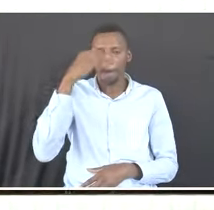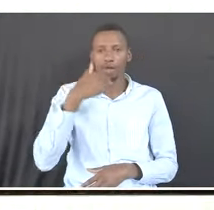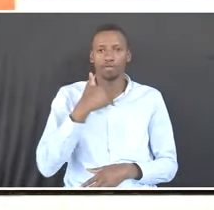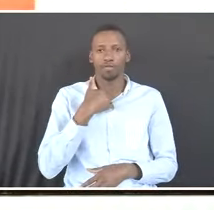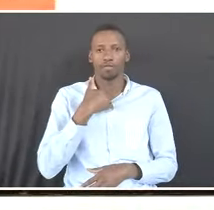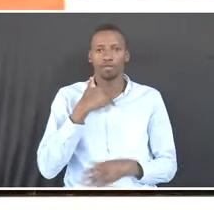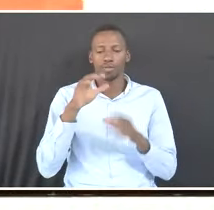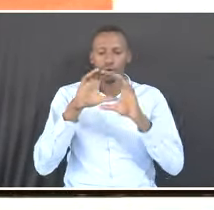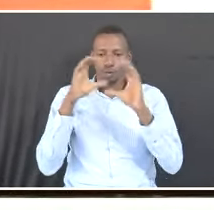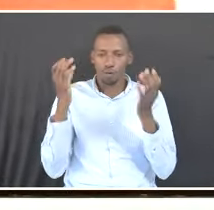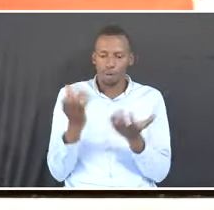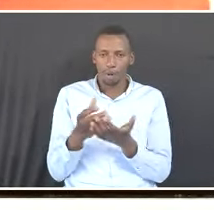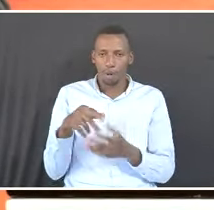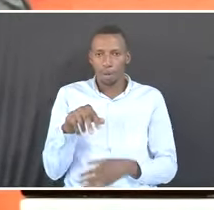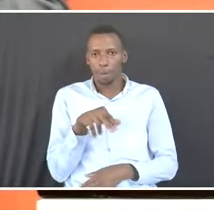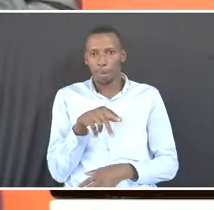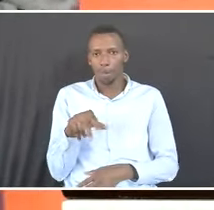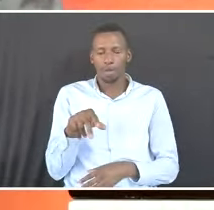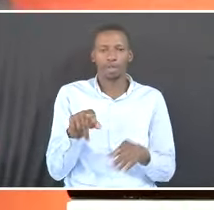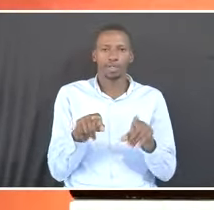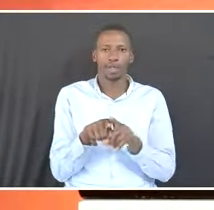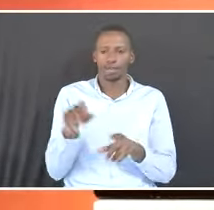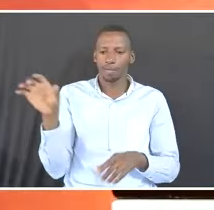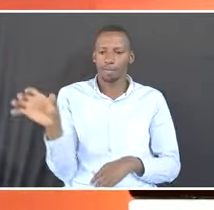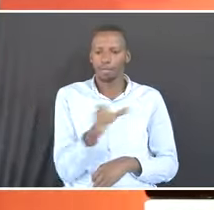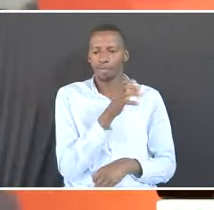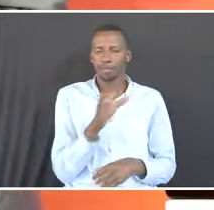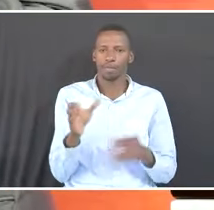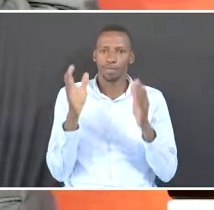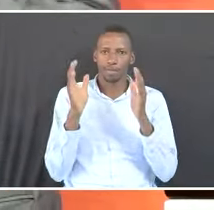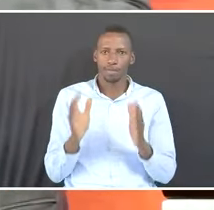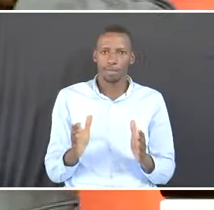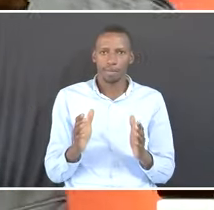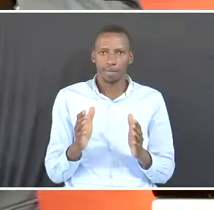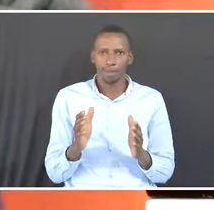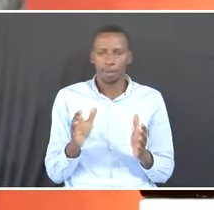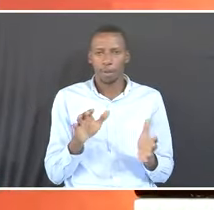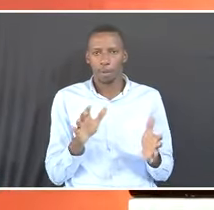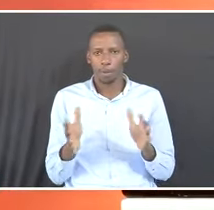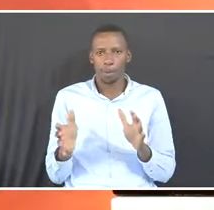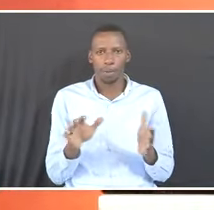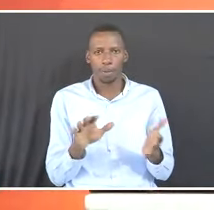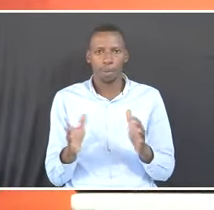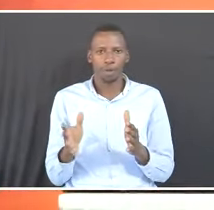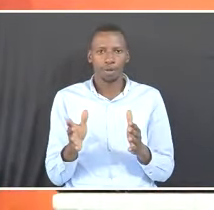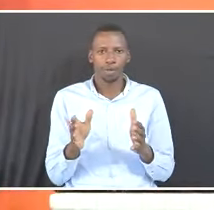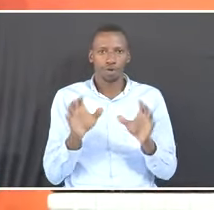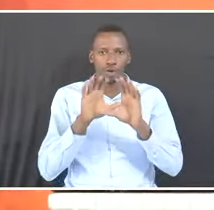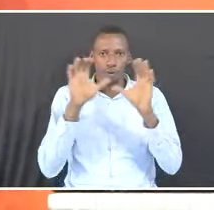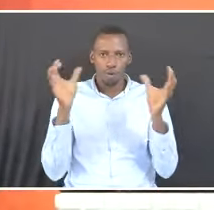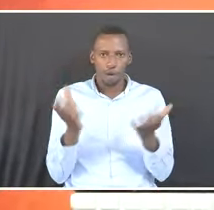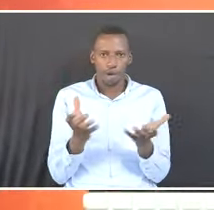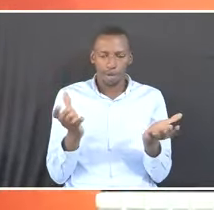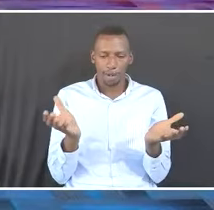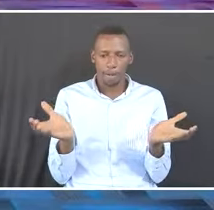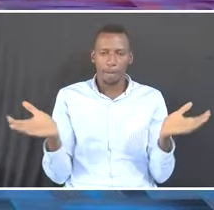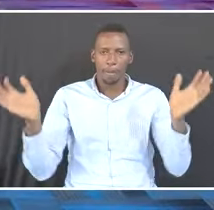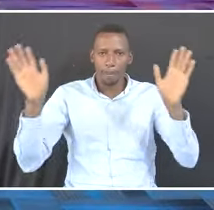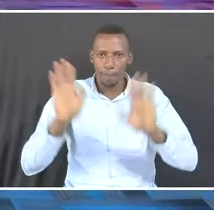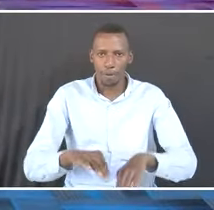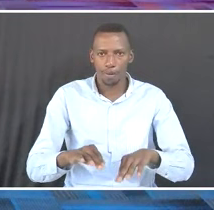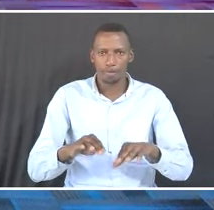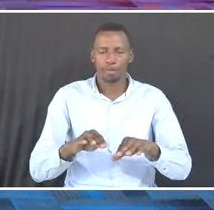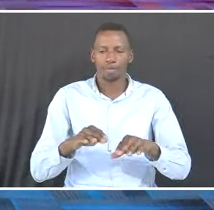Dunia imelewalewa kama mvulevi. Inawayawaya kama machera. Itaanguka, haitainuka tena. Who are you